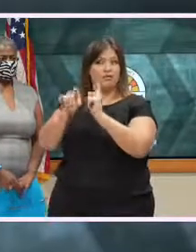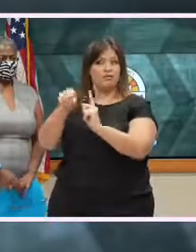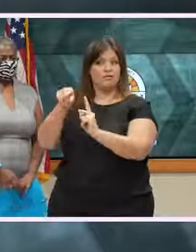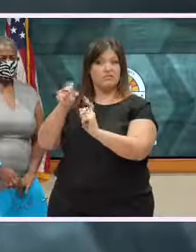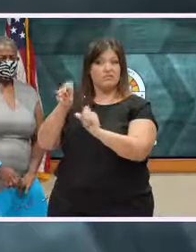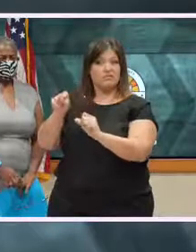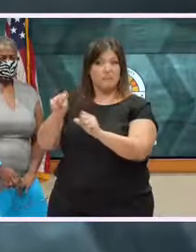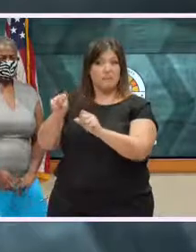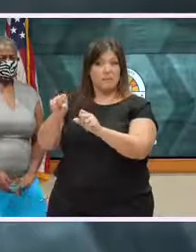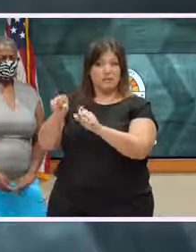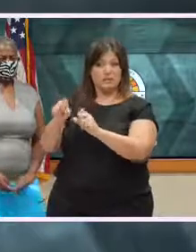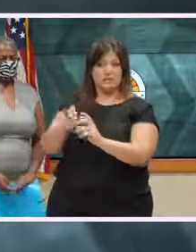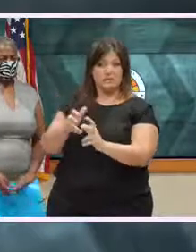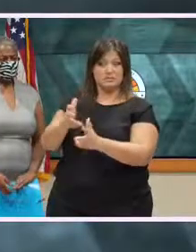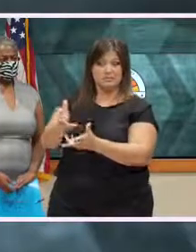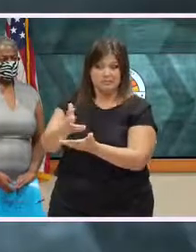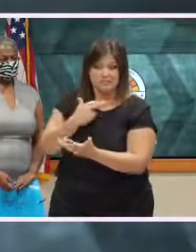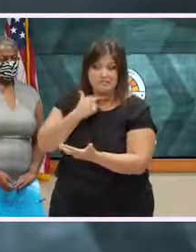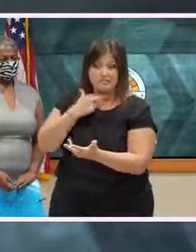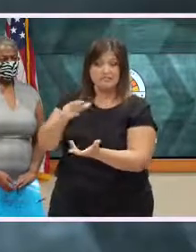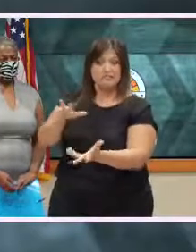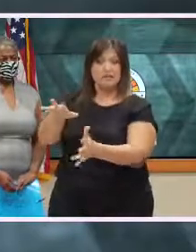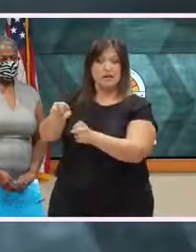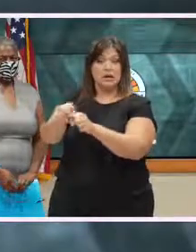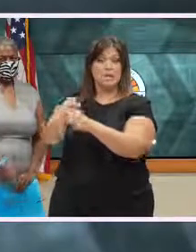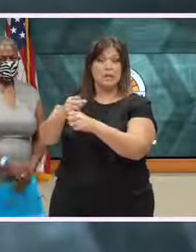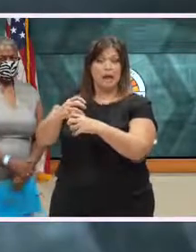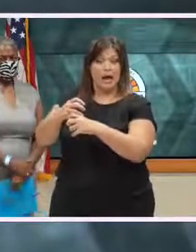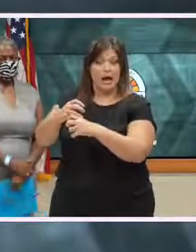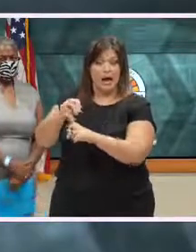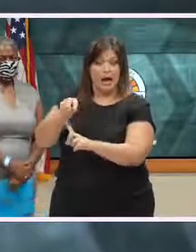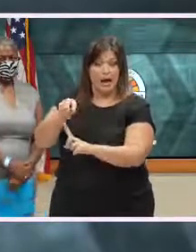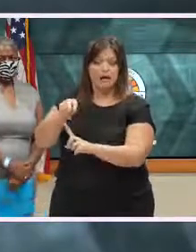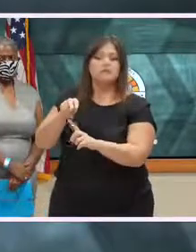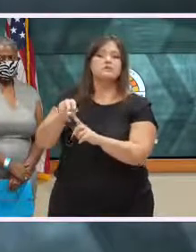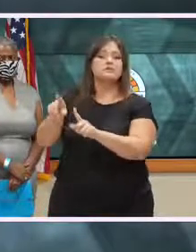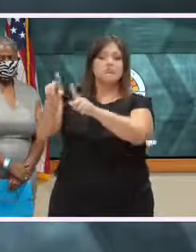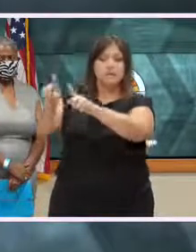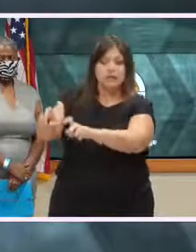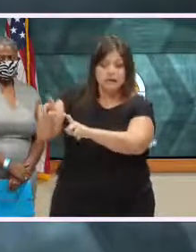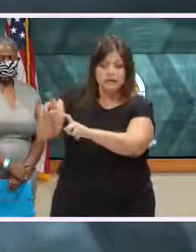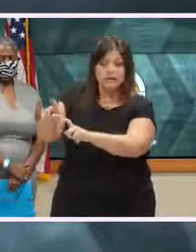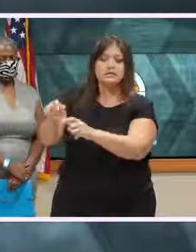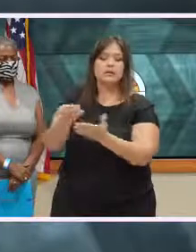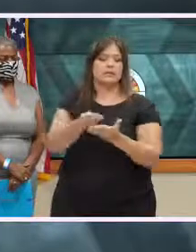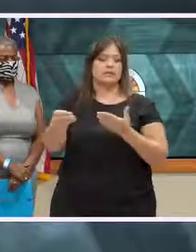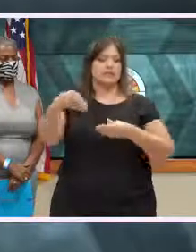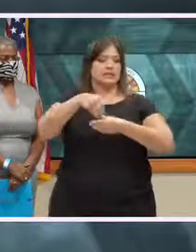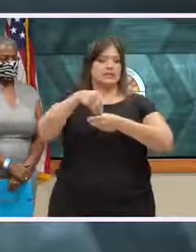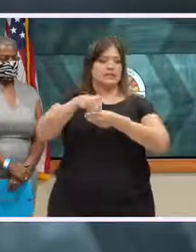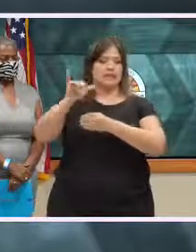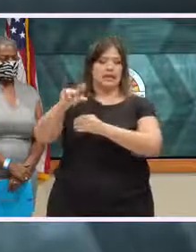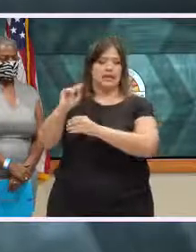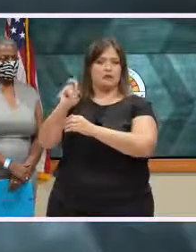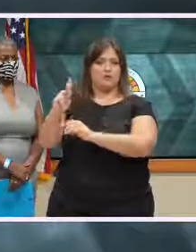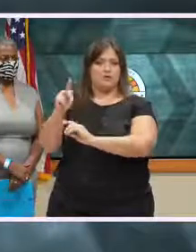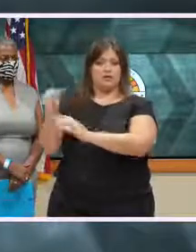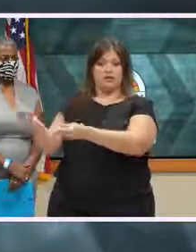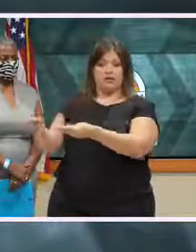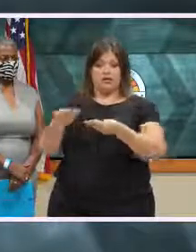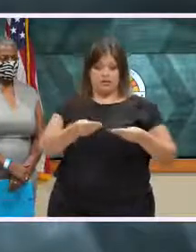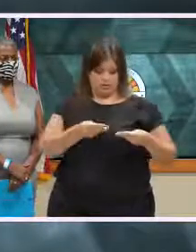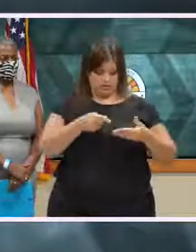or explosion. And that sample came back that the material that is in there at the time is